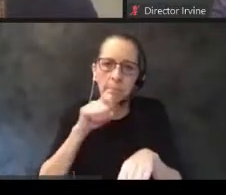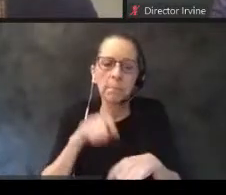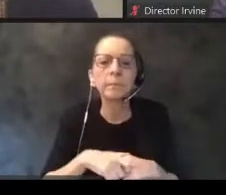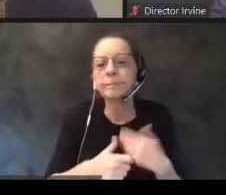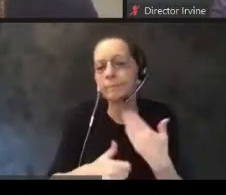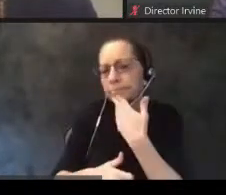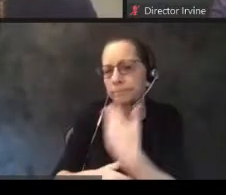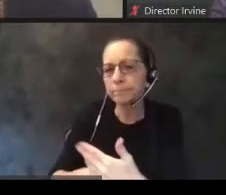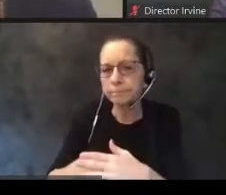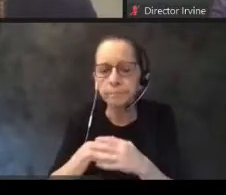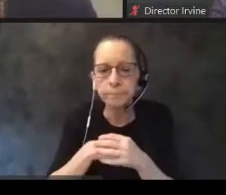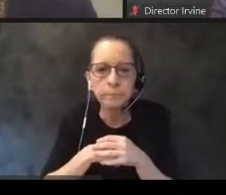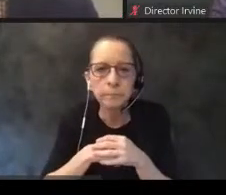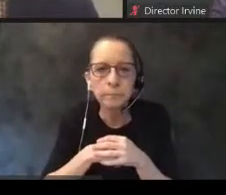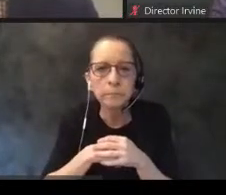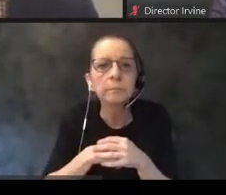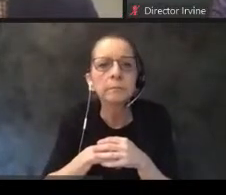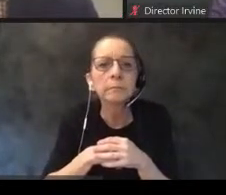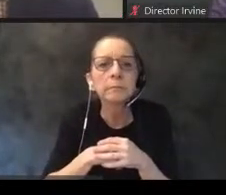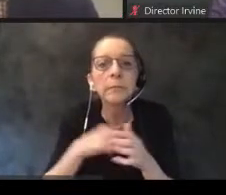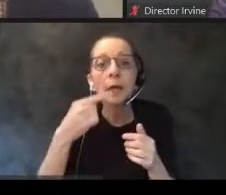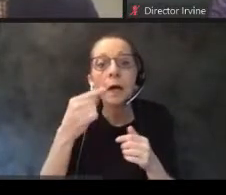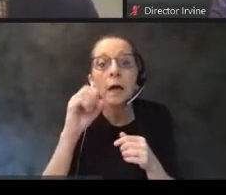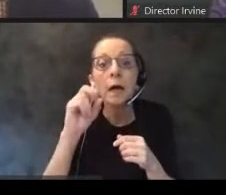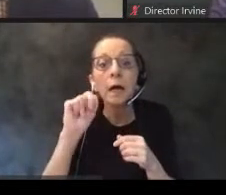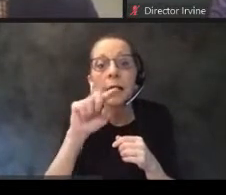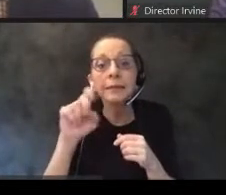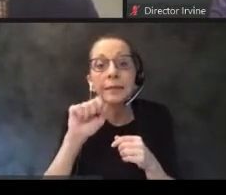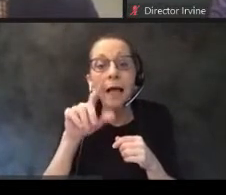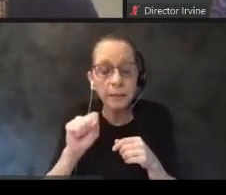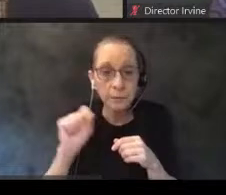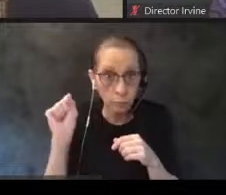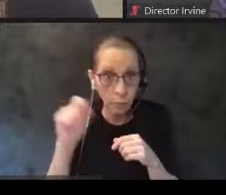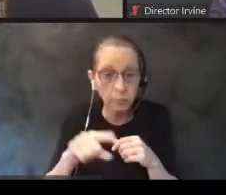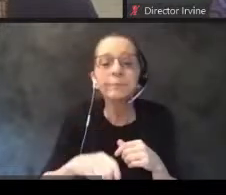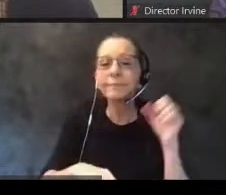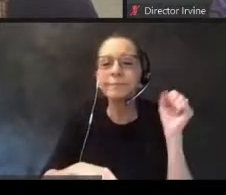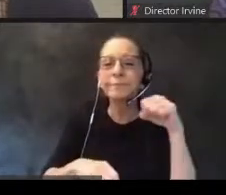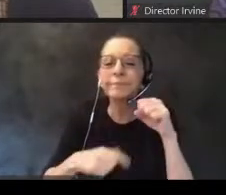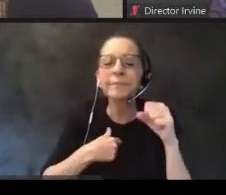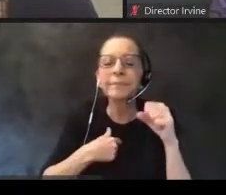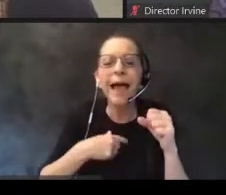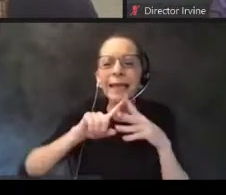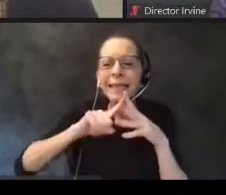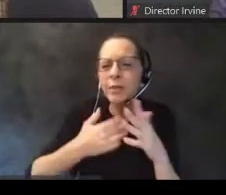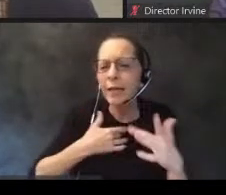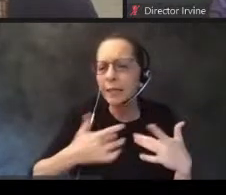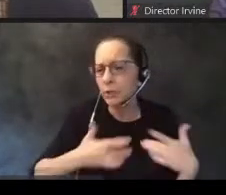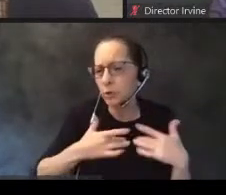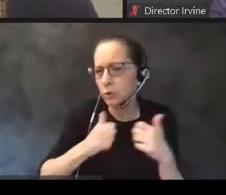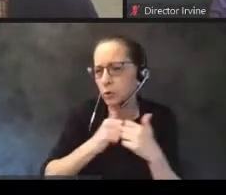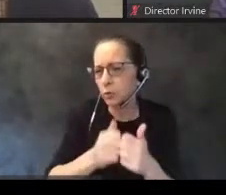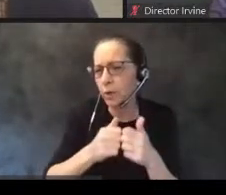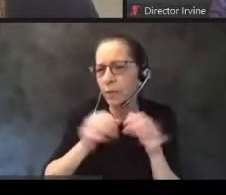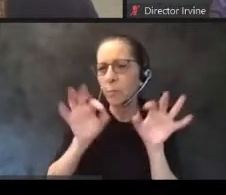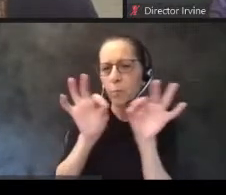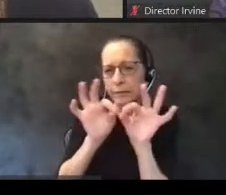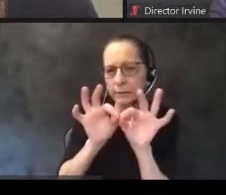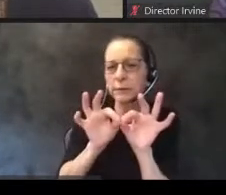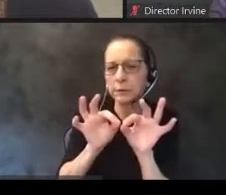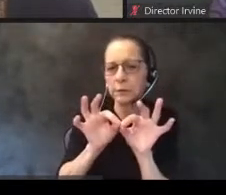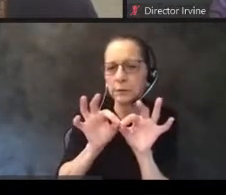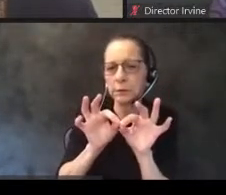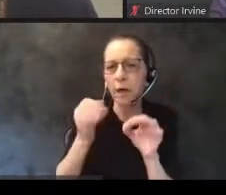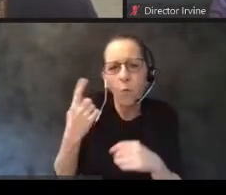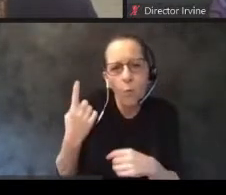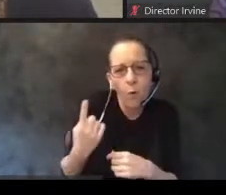thank you. Director Alvaro Rosales. Well, I know initially I had some concerns with the pricing of one